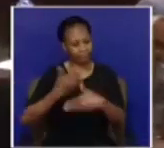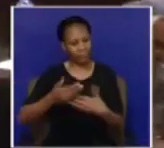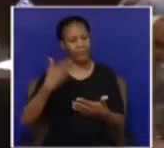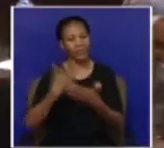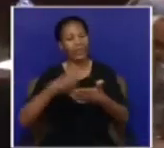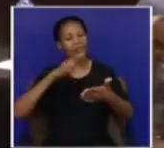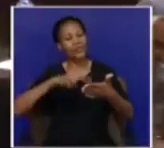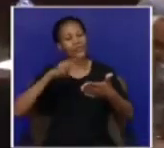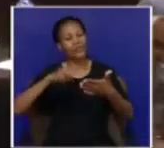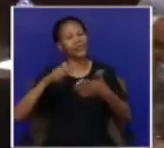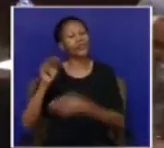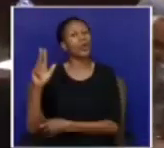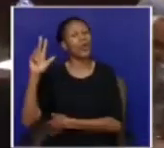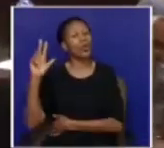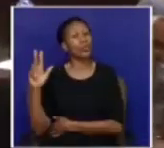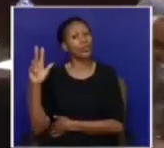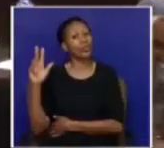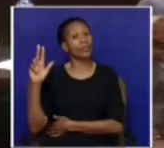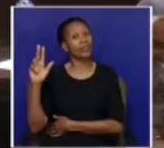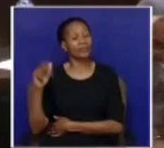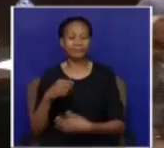read the oath or affirmation.